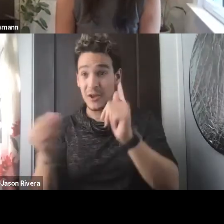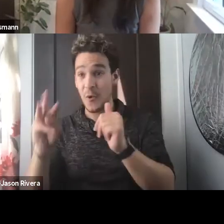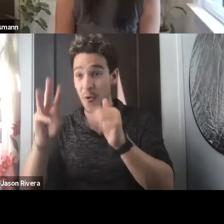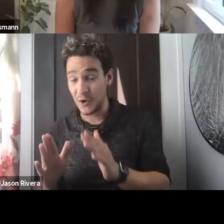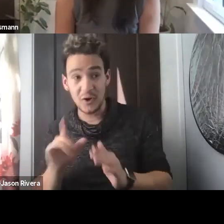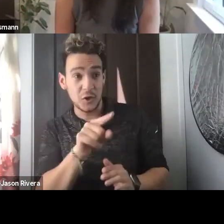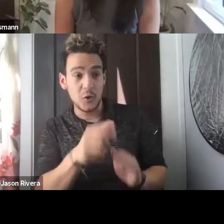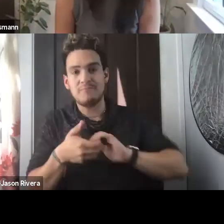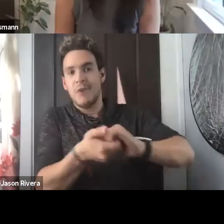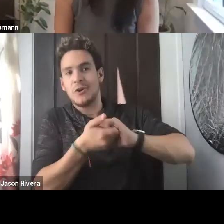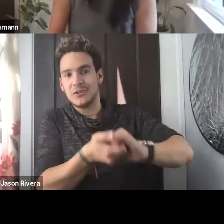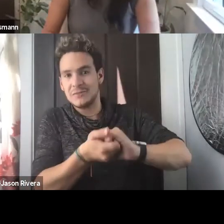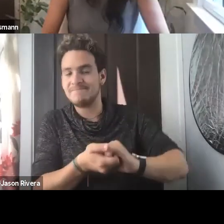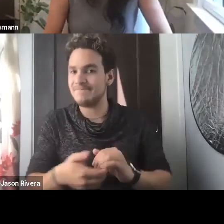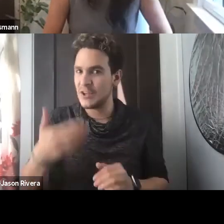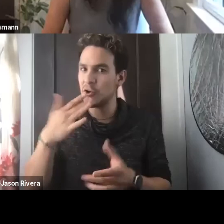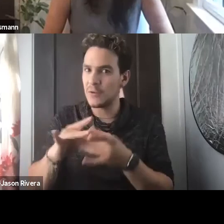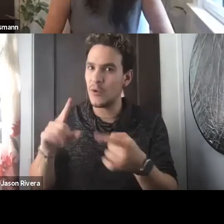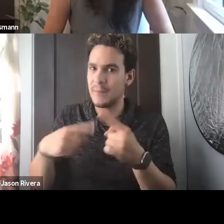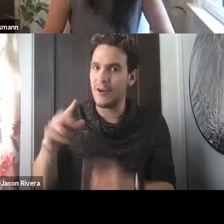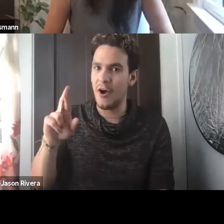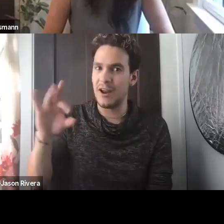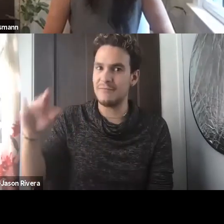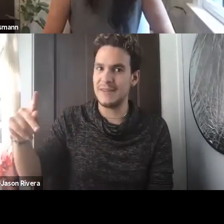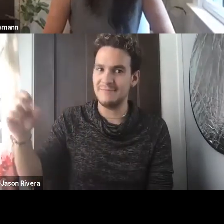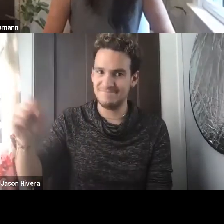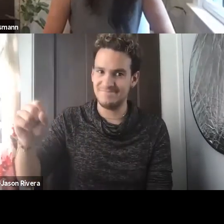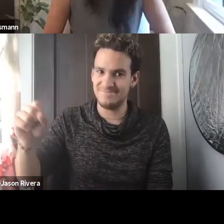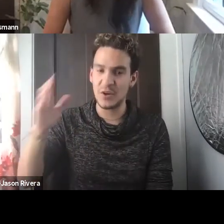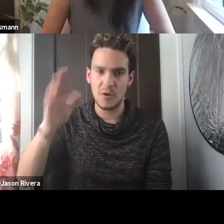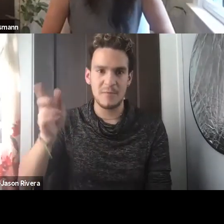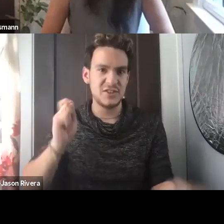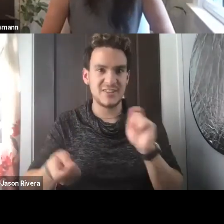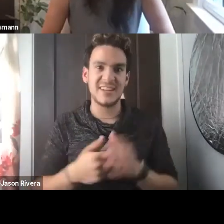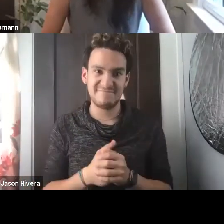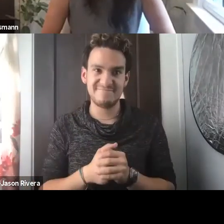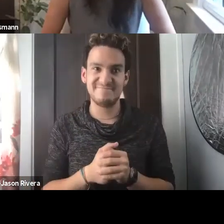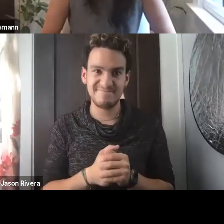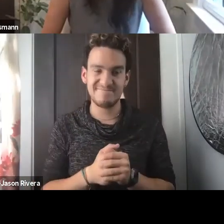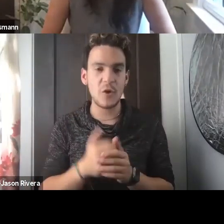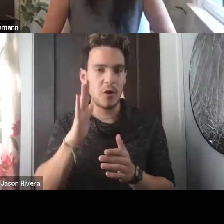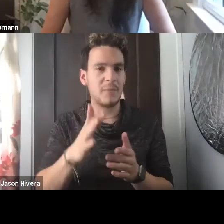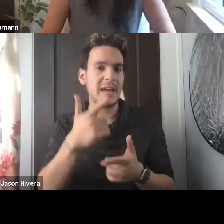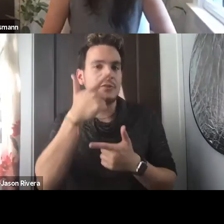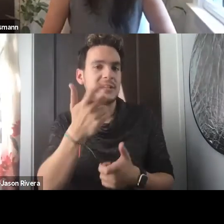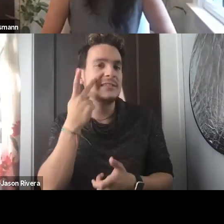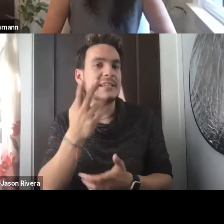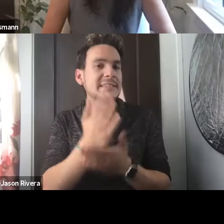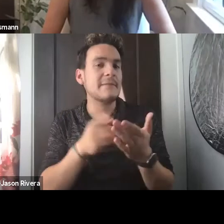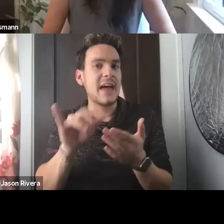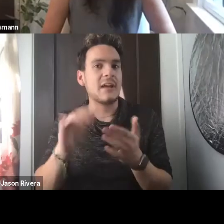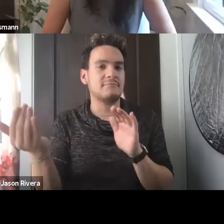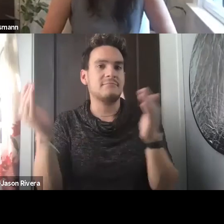That's a good point about the RFPs. They're going to be changing. It'll be interesting to see some of this reflect in